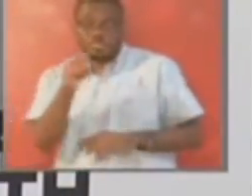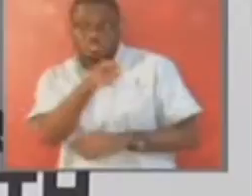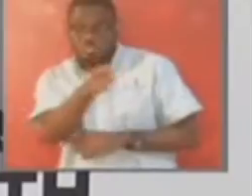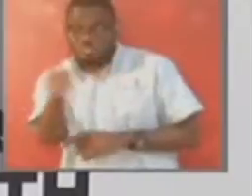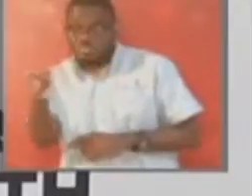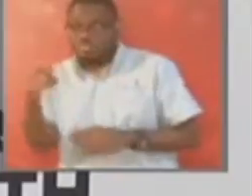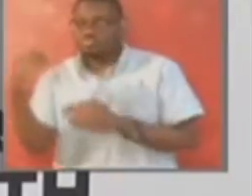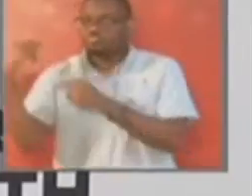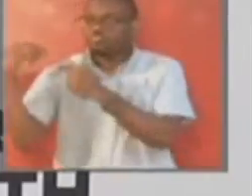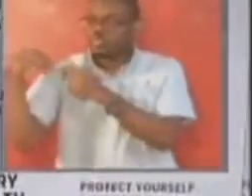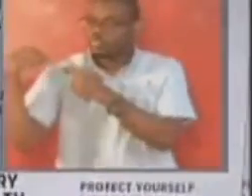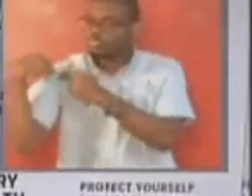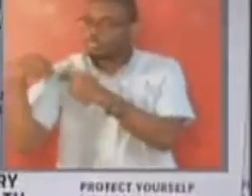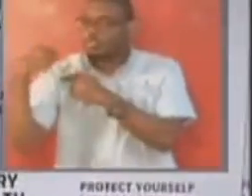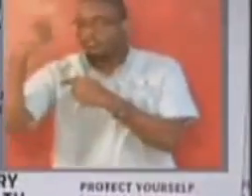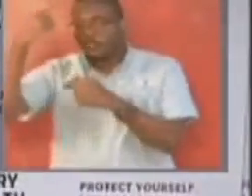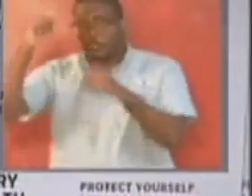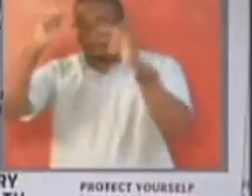granted an exemption.